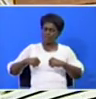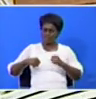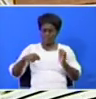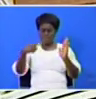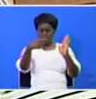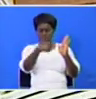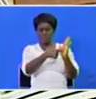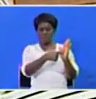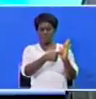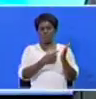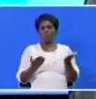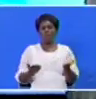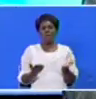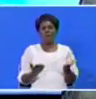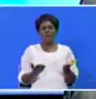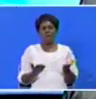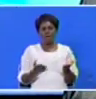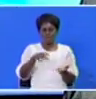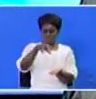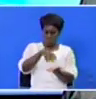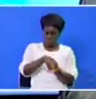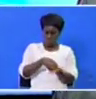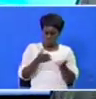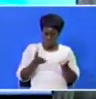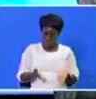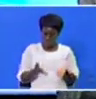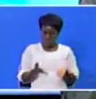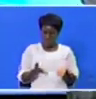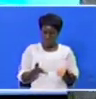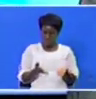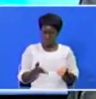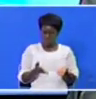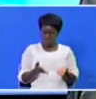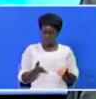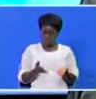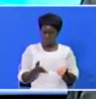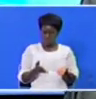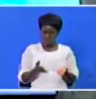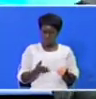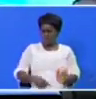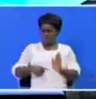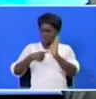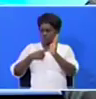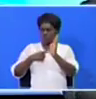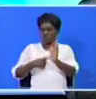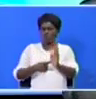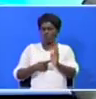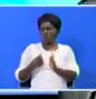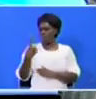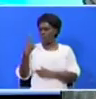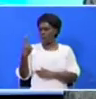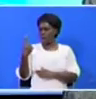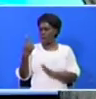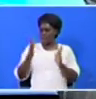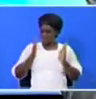point. This is the scenario. Facts emerge that show that one of the key